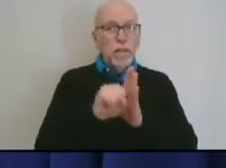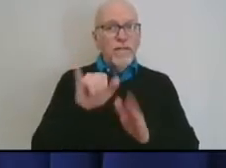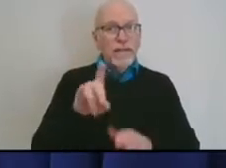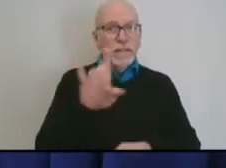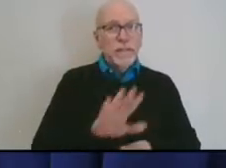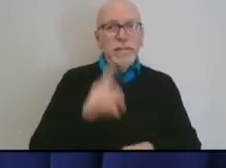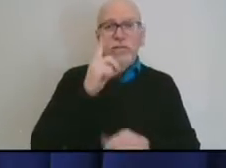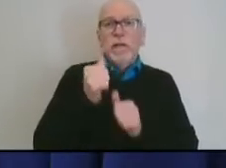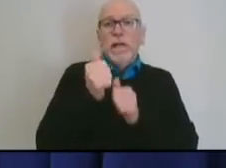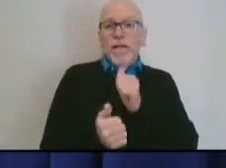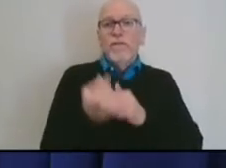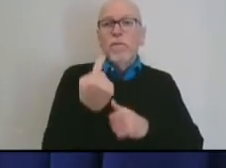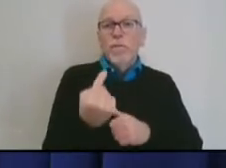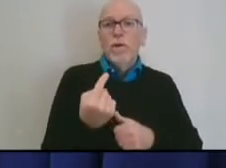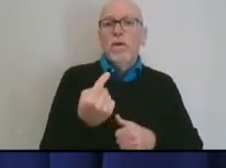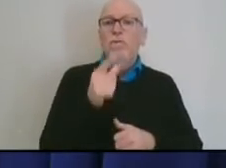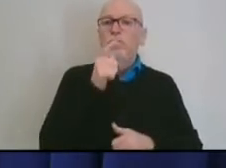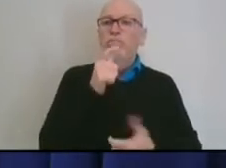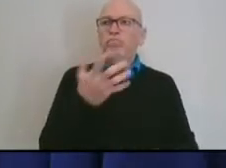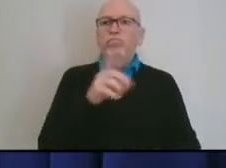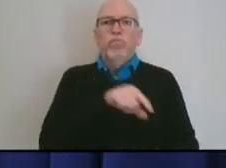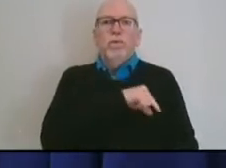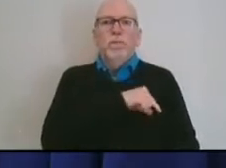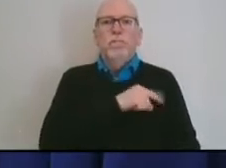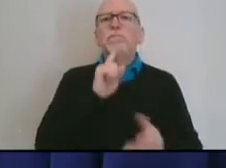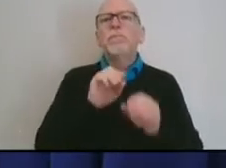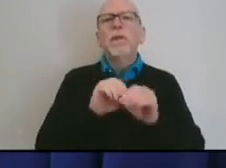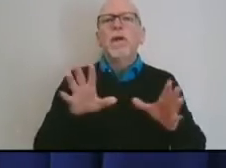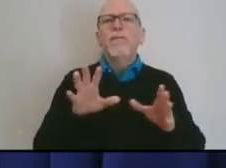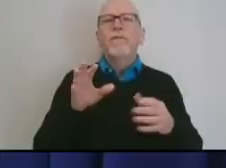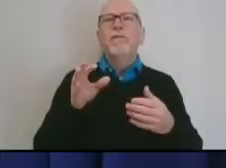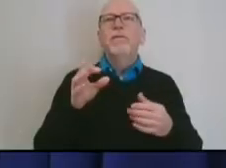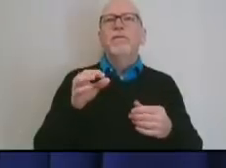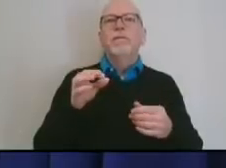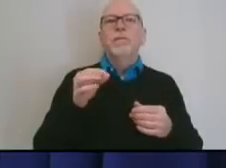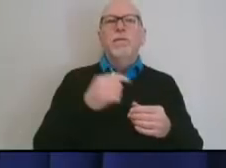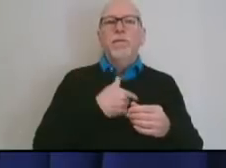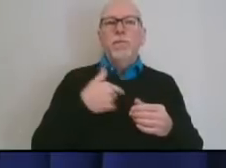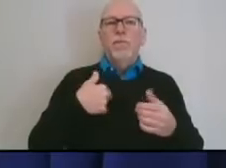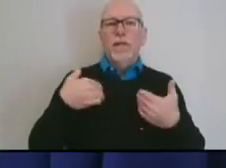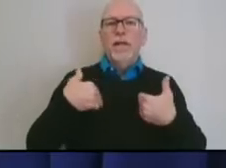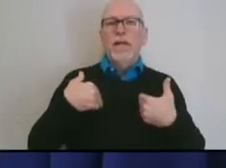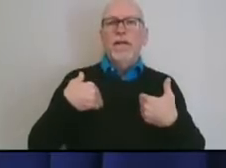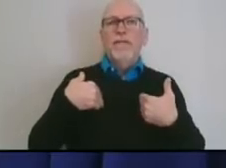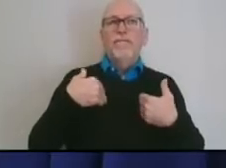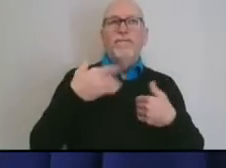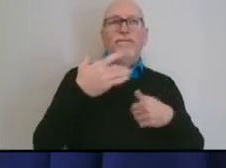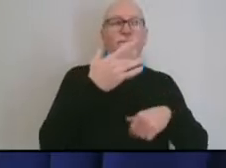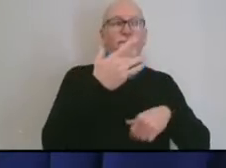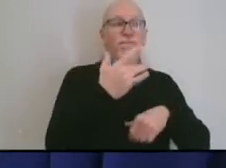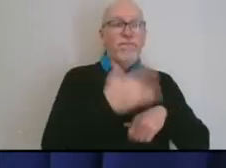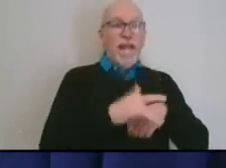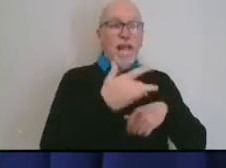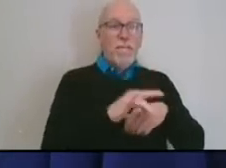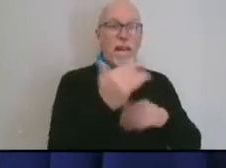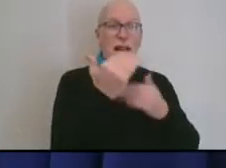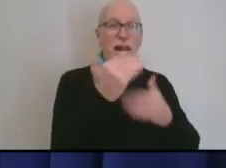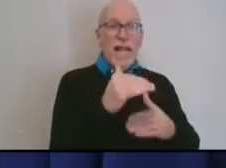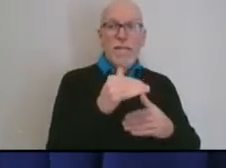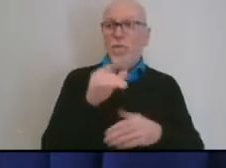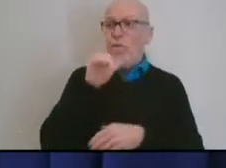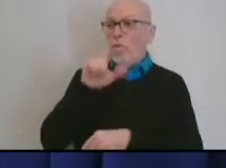is eligible. Obviously, there's an eligibility balance to it all, but that's what we